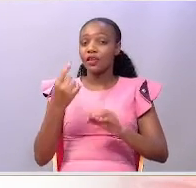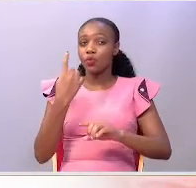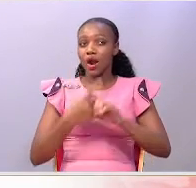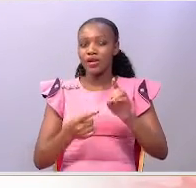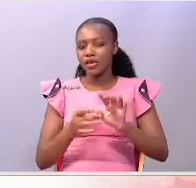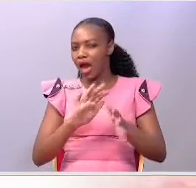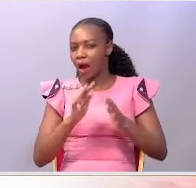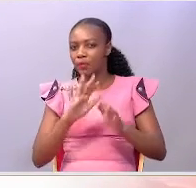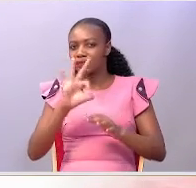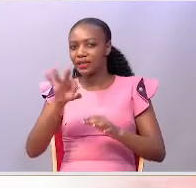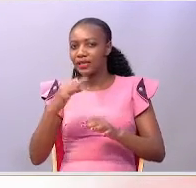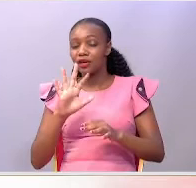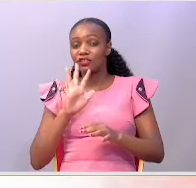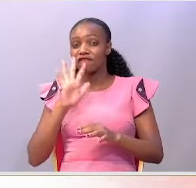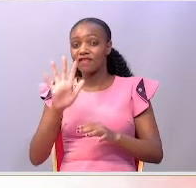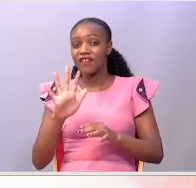approximately